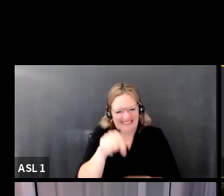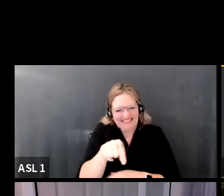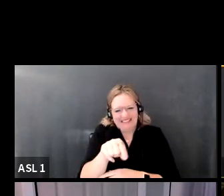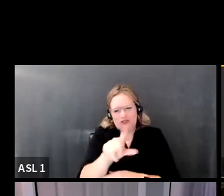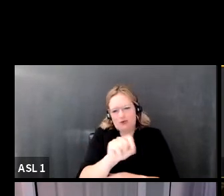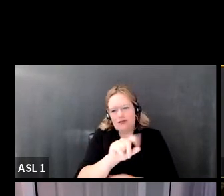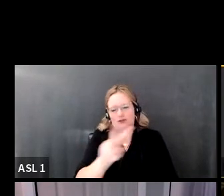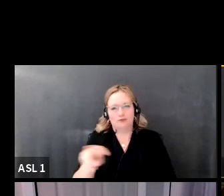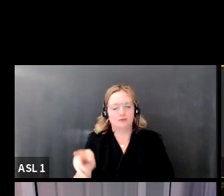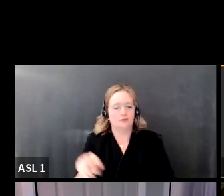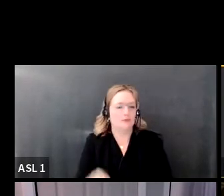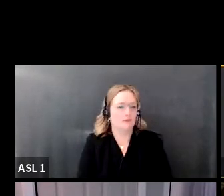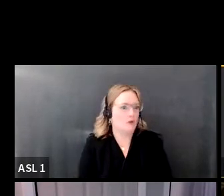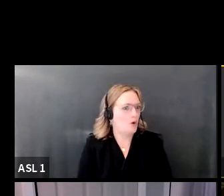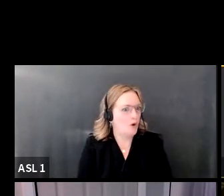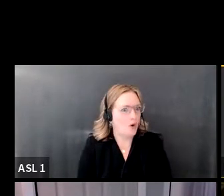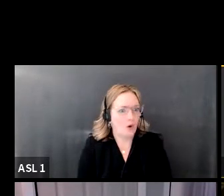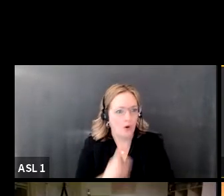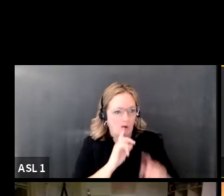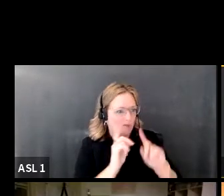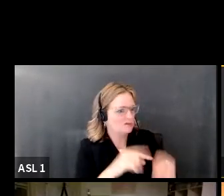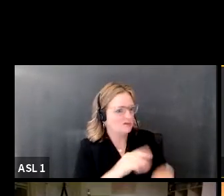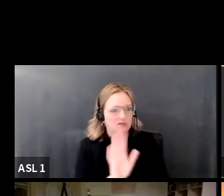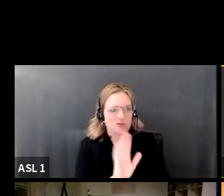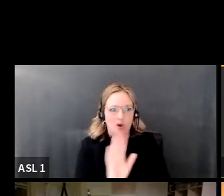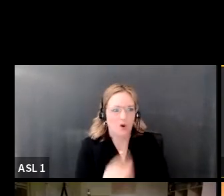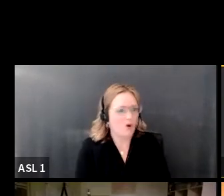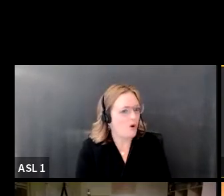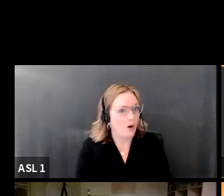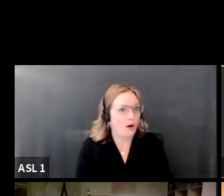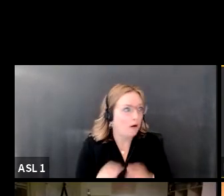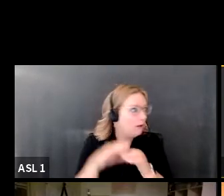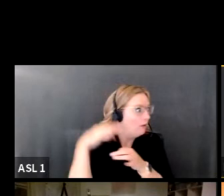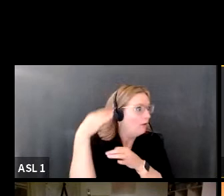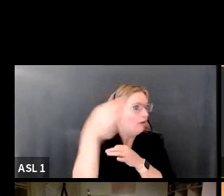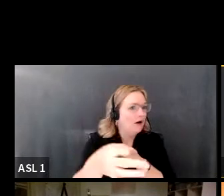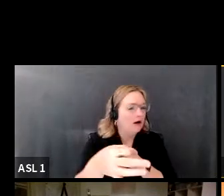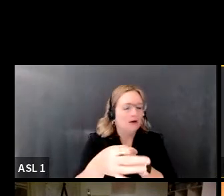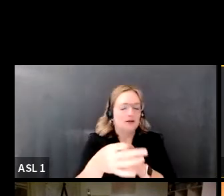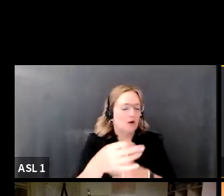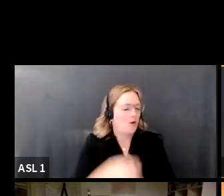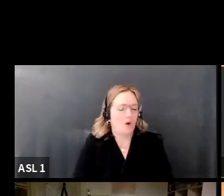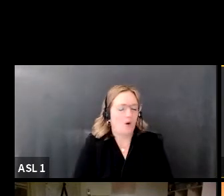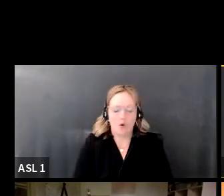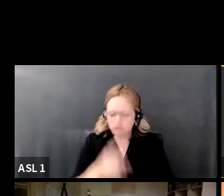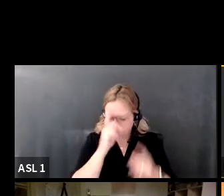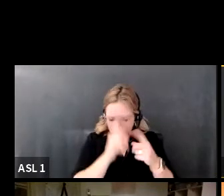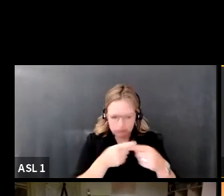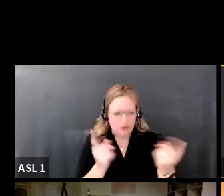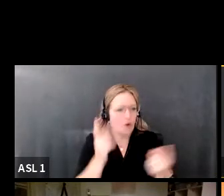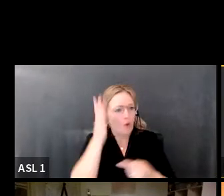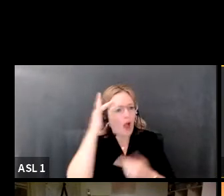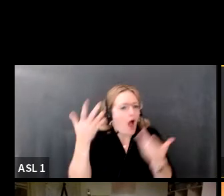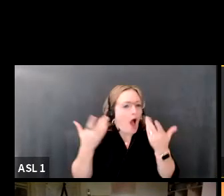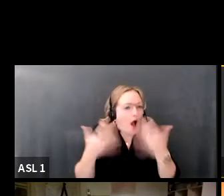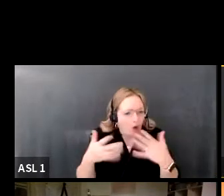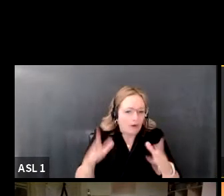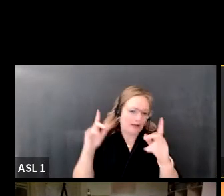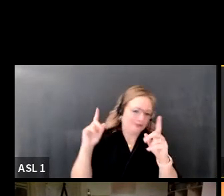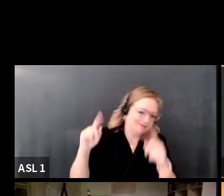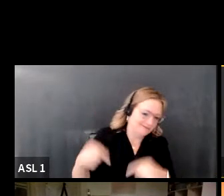i don't minister norman the reason i i i would say i would strongly recommend against that is that it has been years now of of